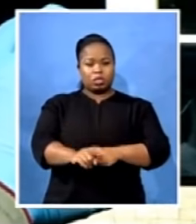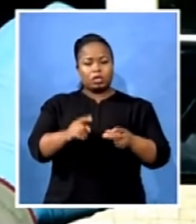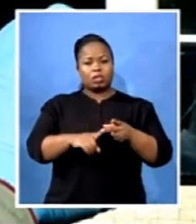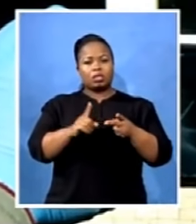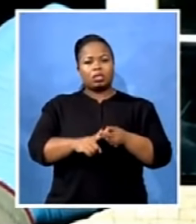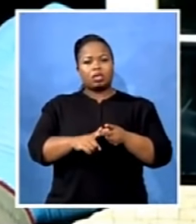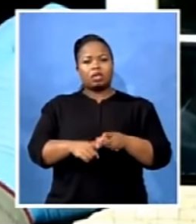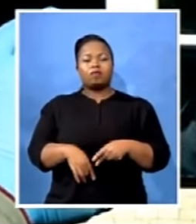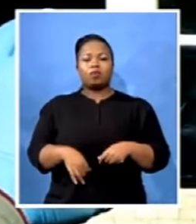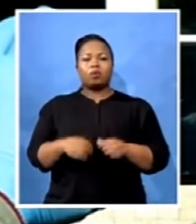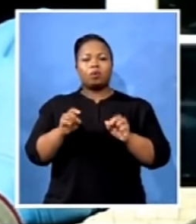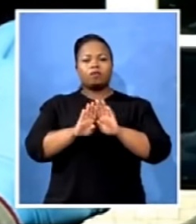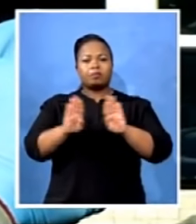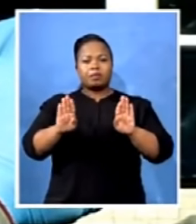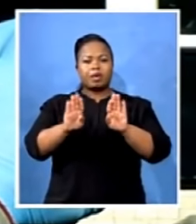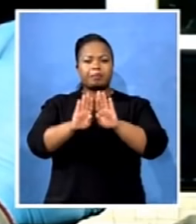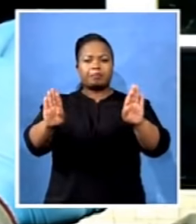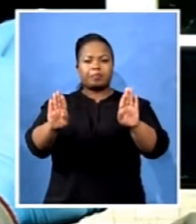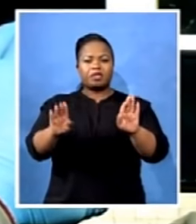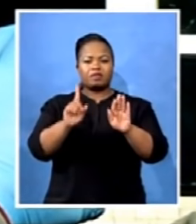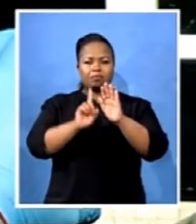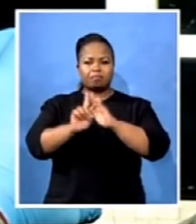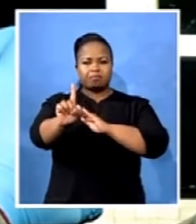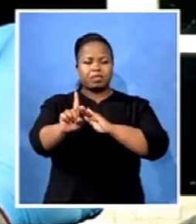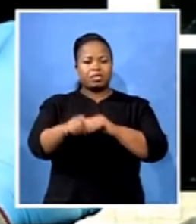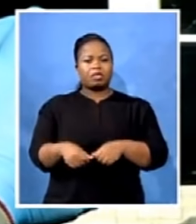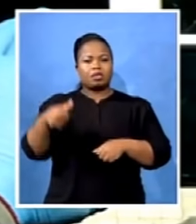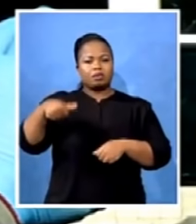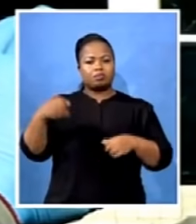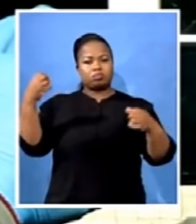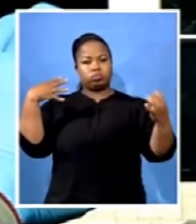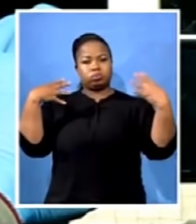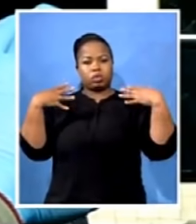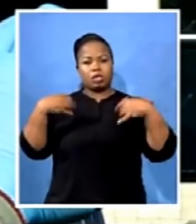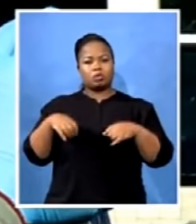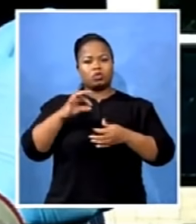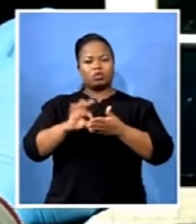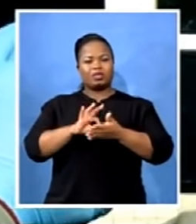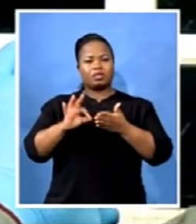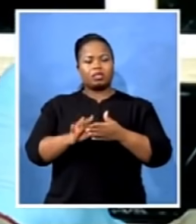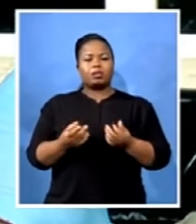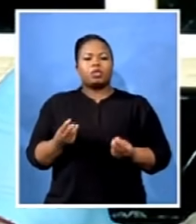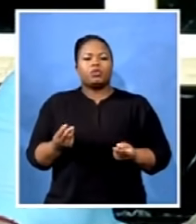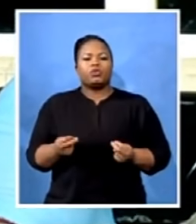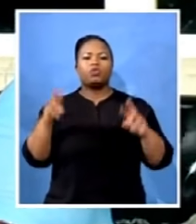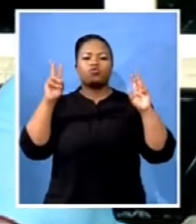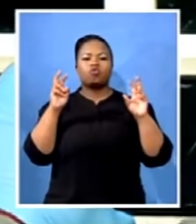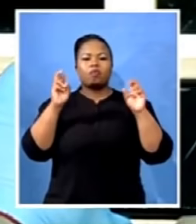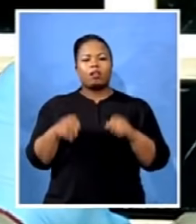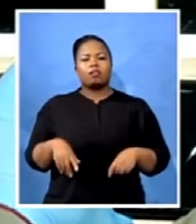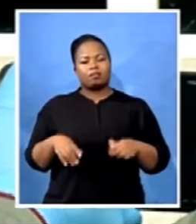manually. So this is the new normal, and this is what we are responding to as